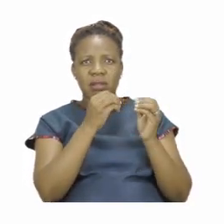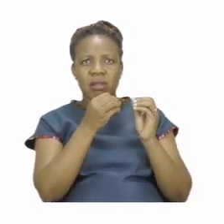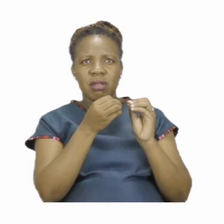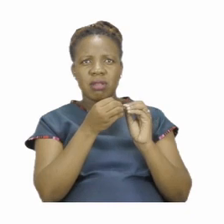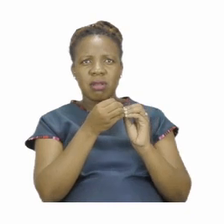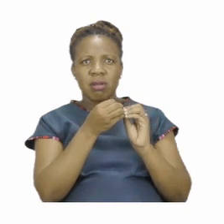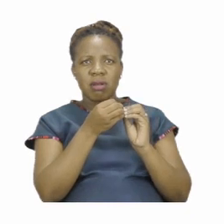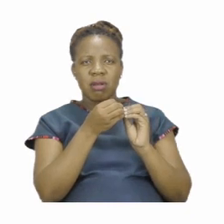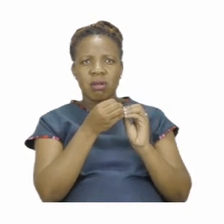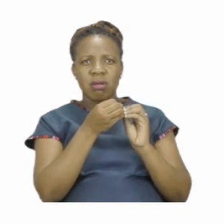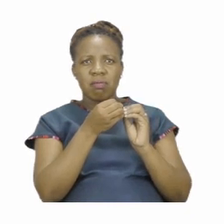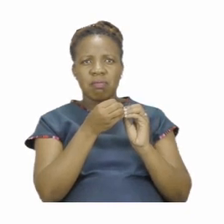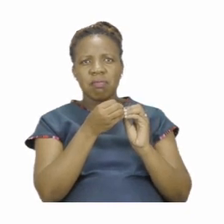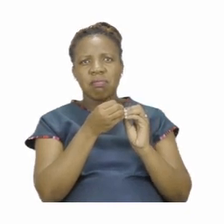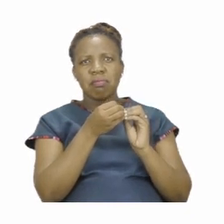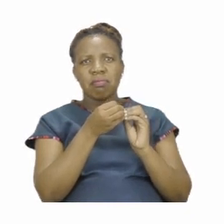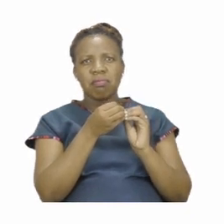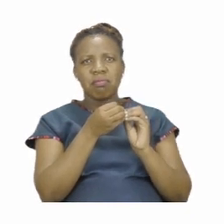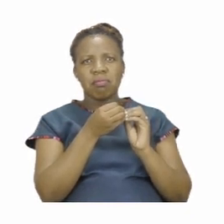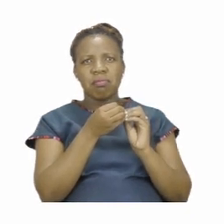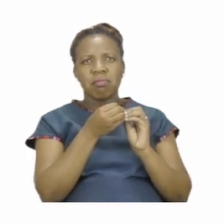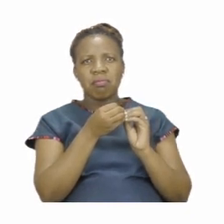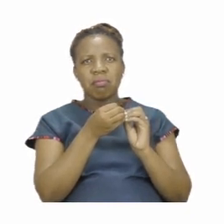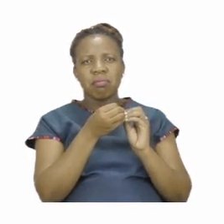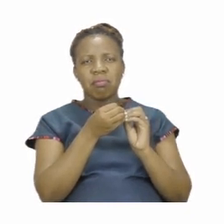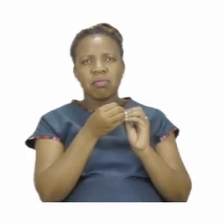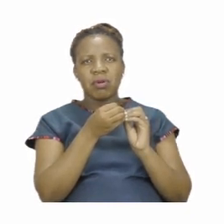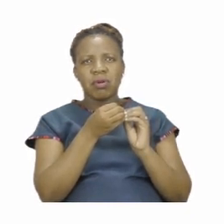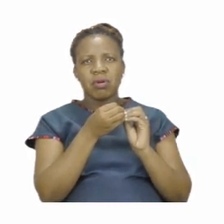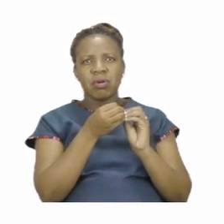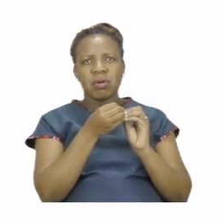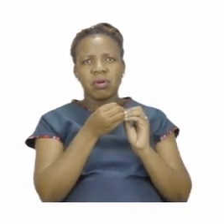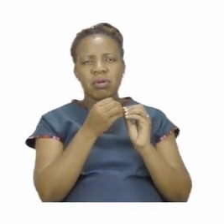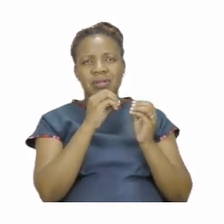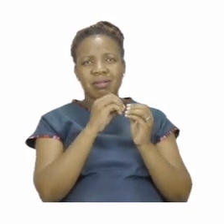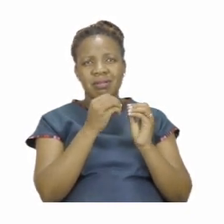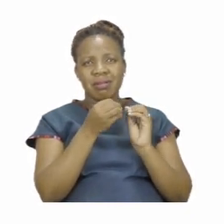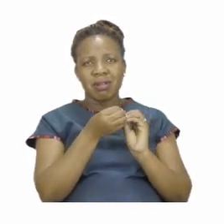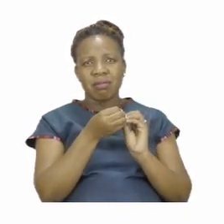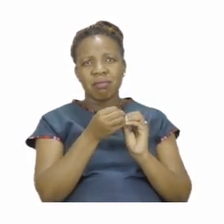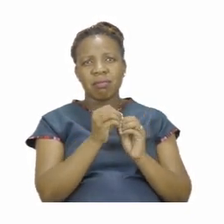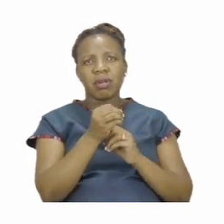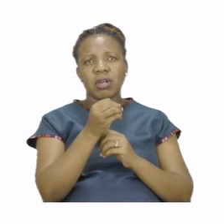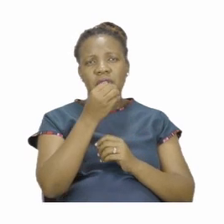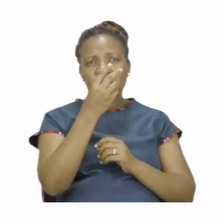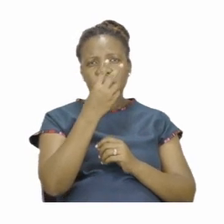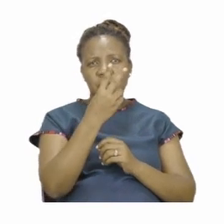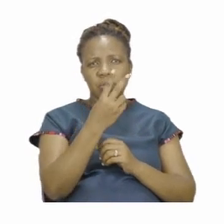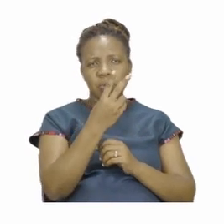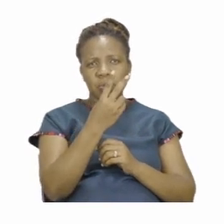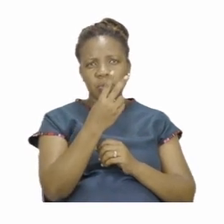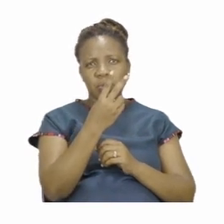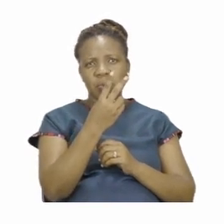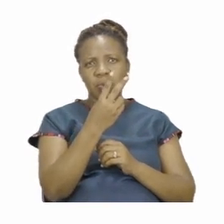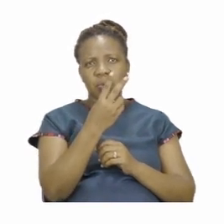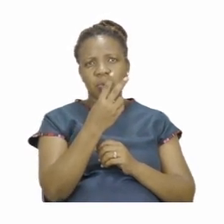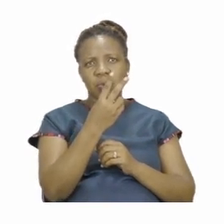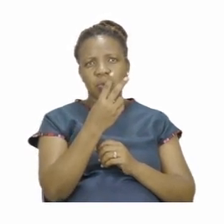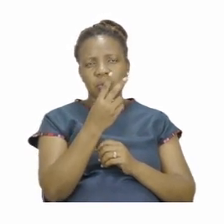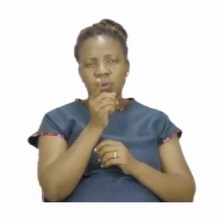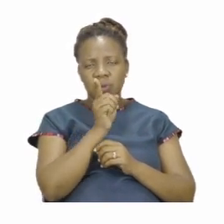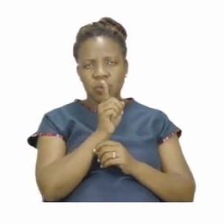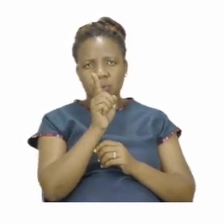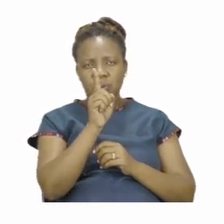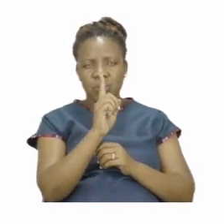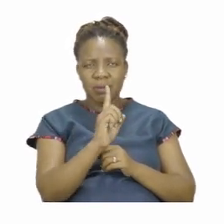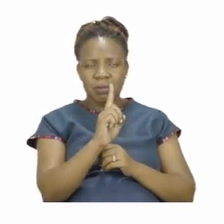o'clock. So you need to count from the number 2 all the way to the number 7. If you count, you will see that